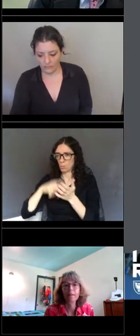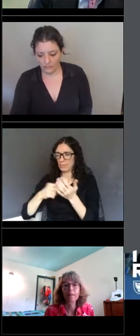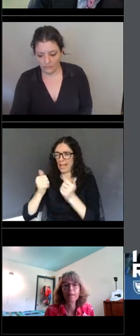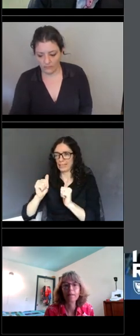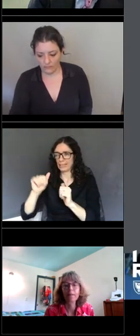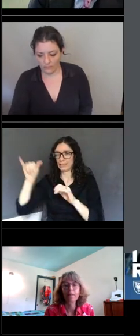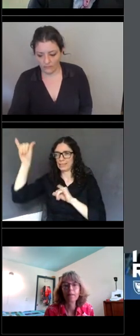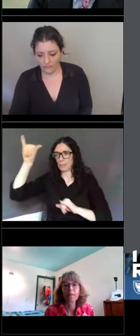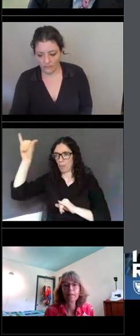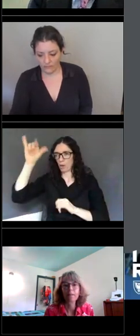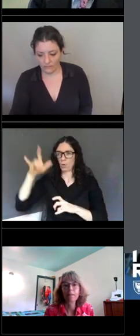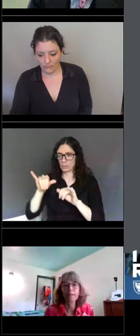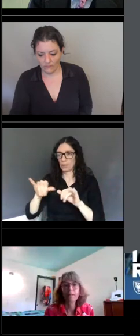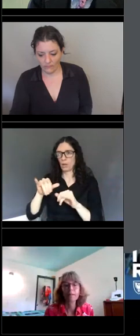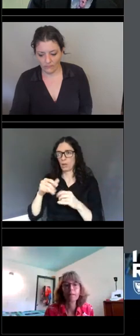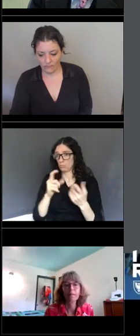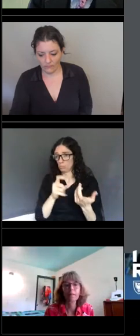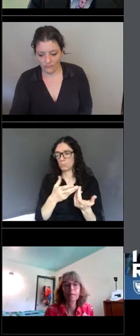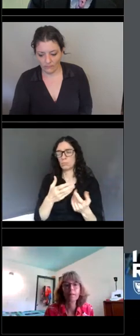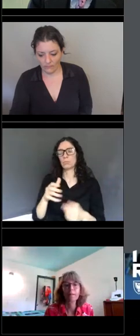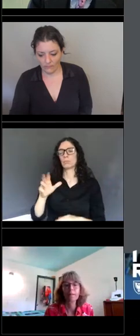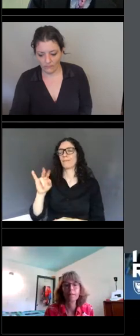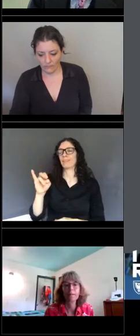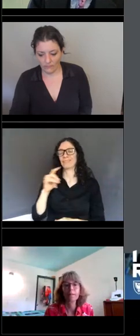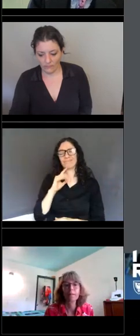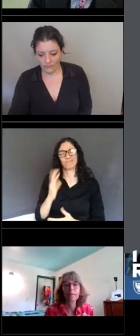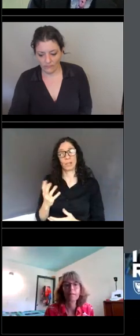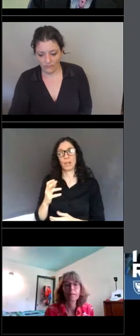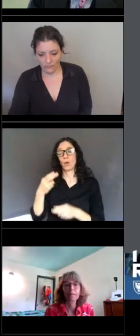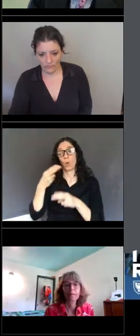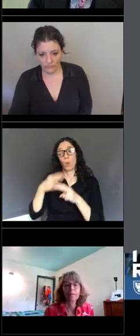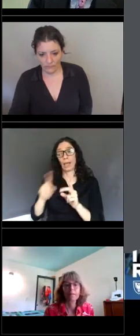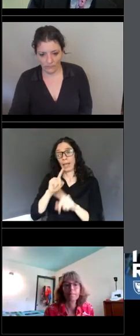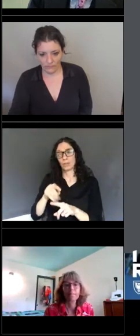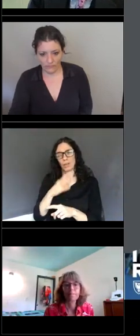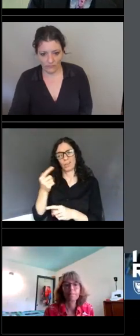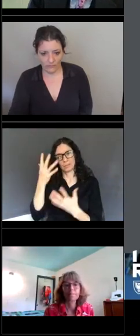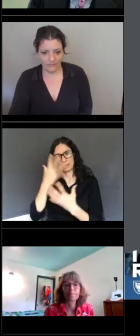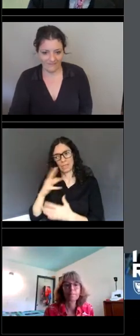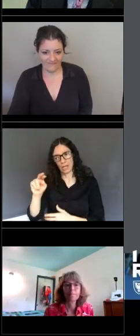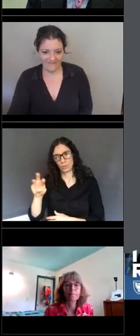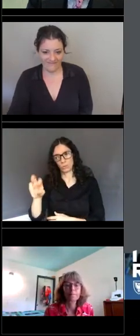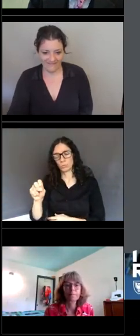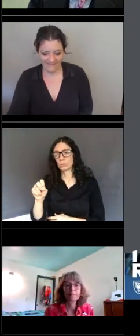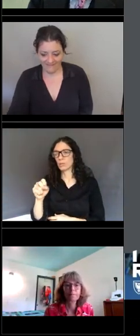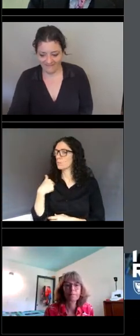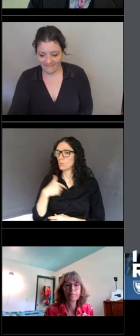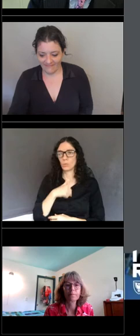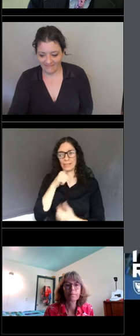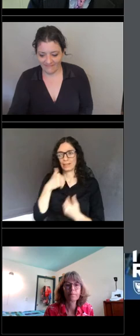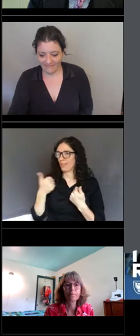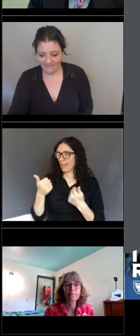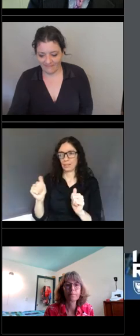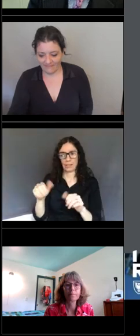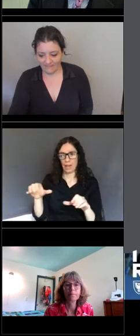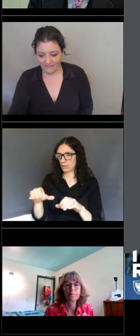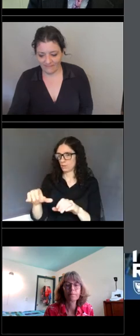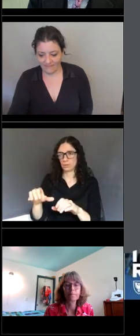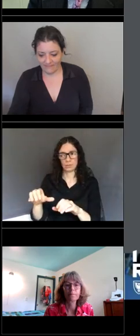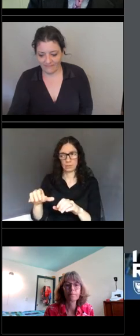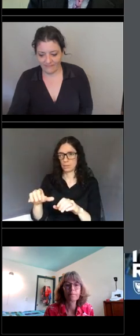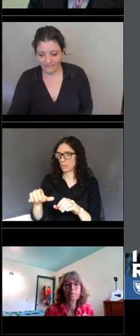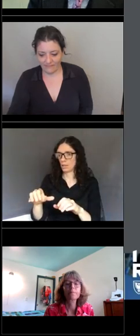the sad news to that question, or the quick answer to that, we didn't have any actions that came from any